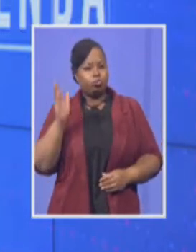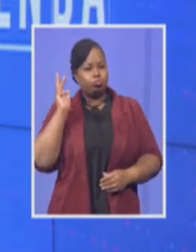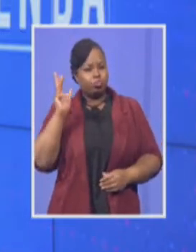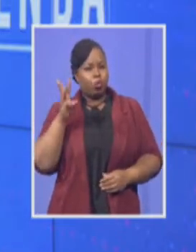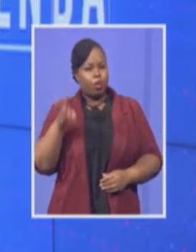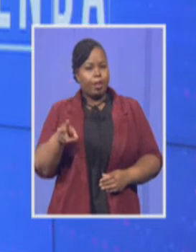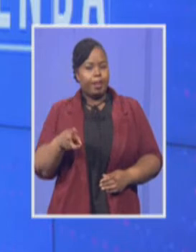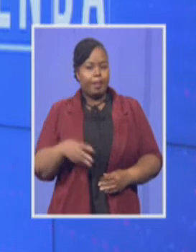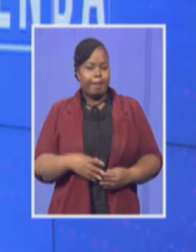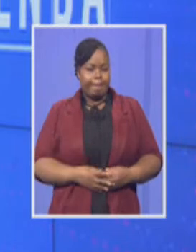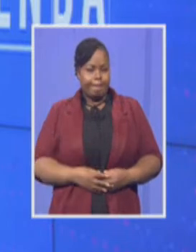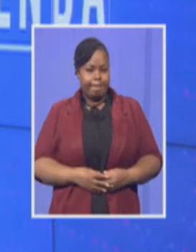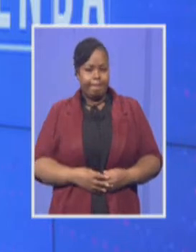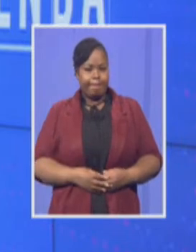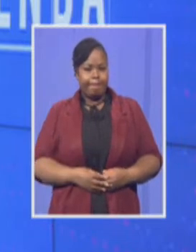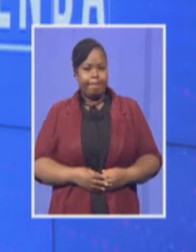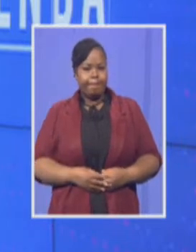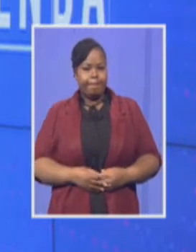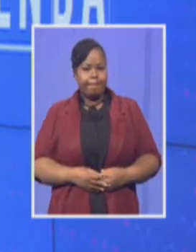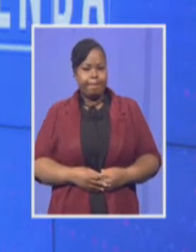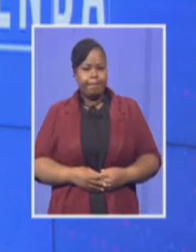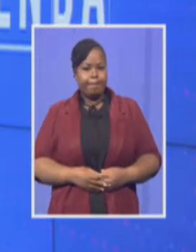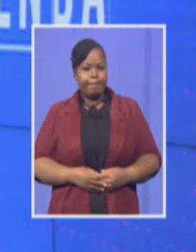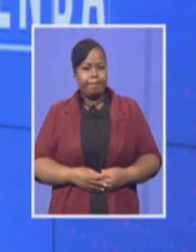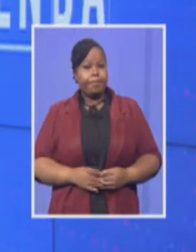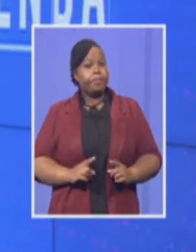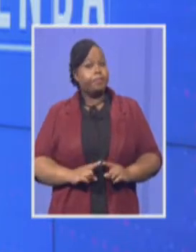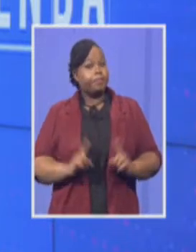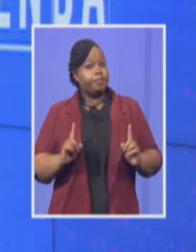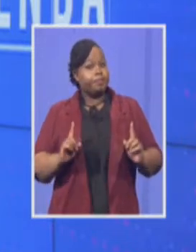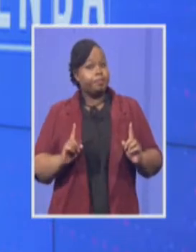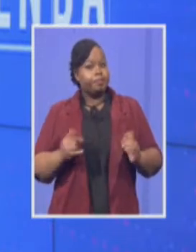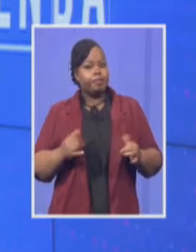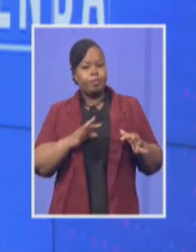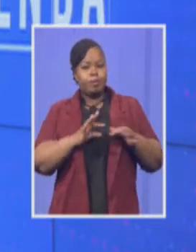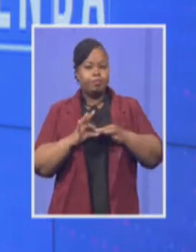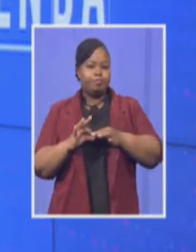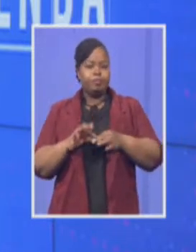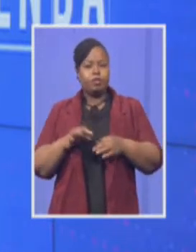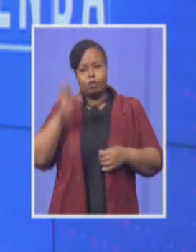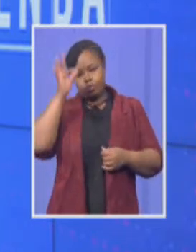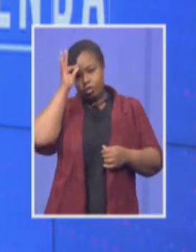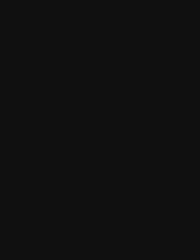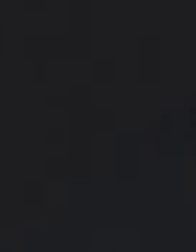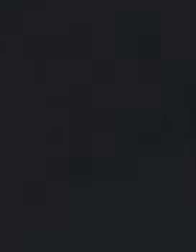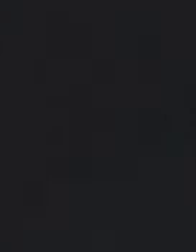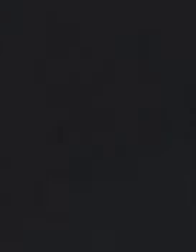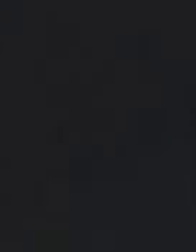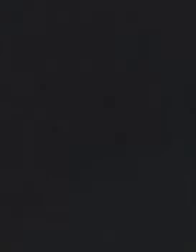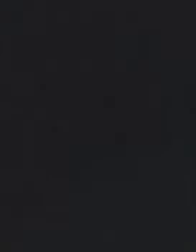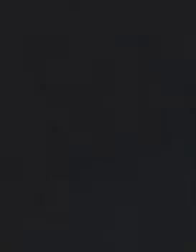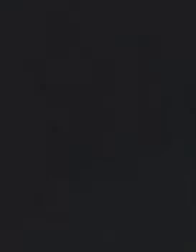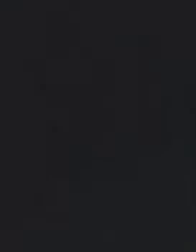endeavor to take you back there. But related as well, police manhunts are underway.